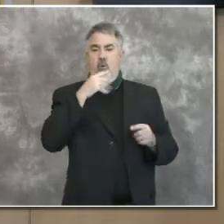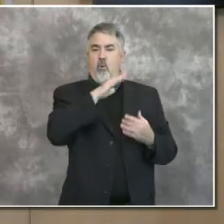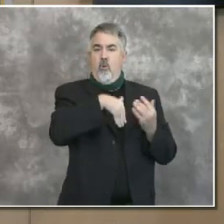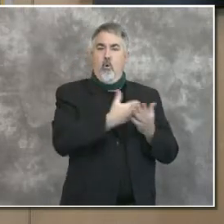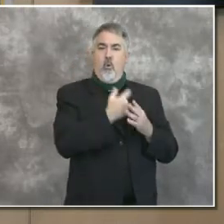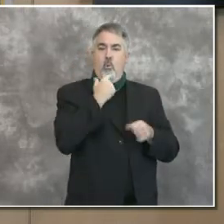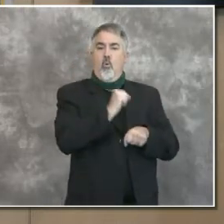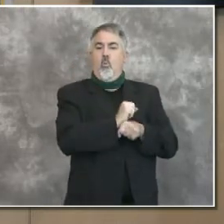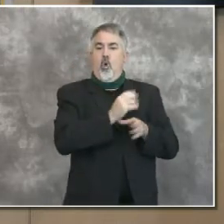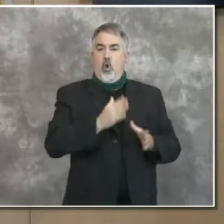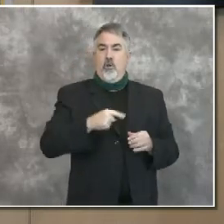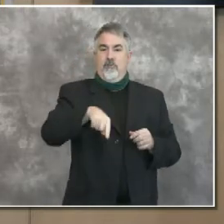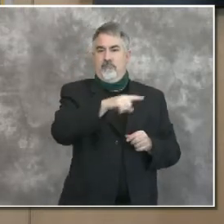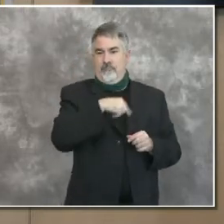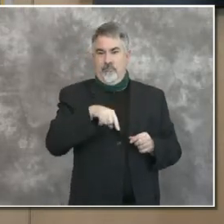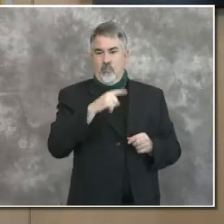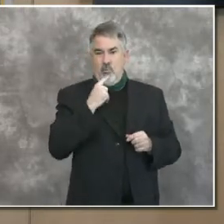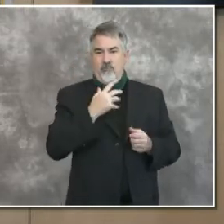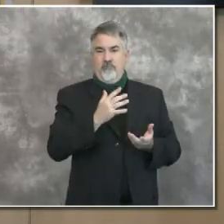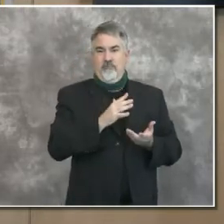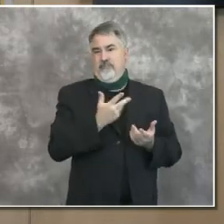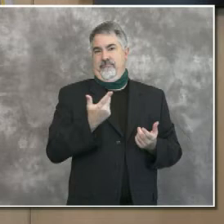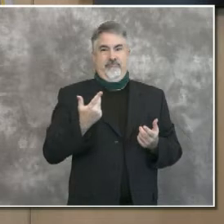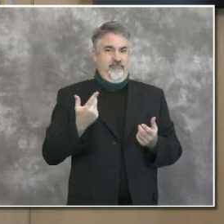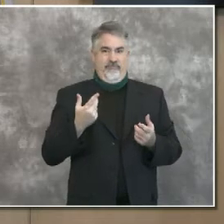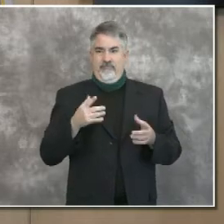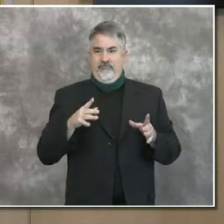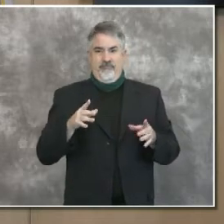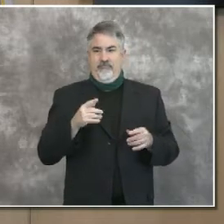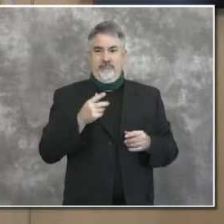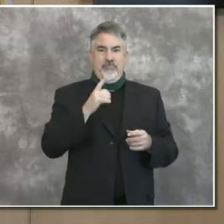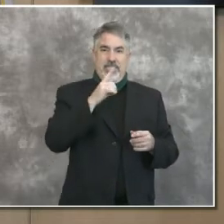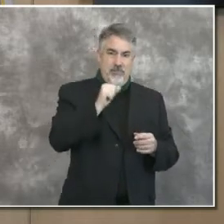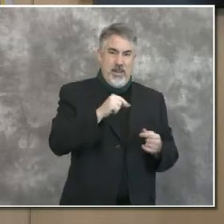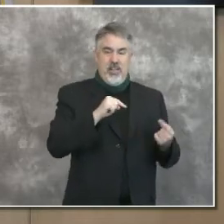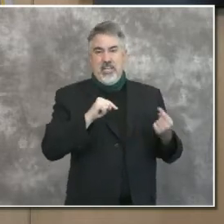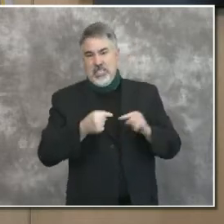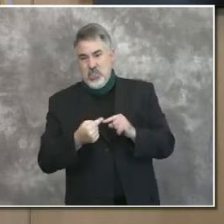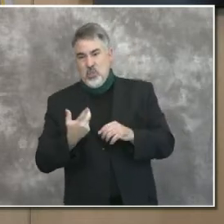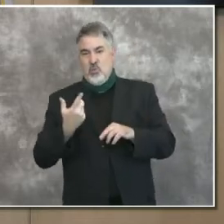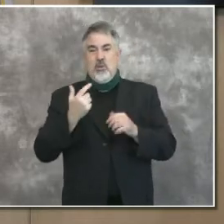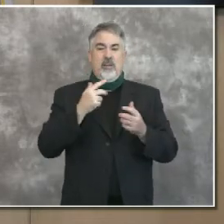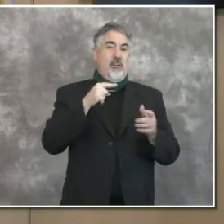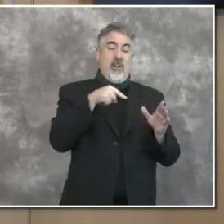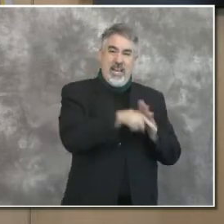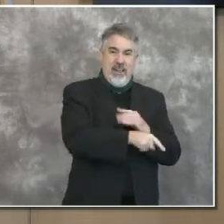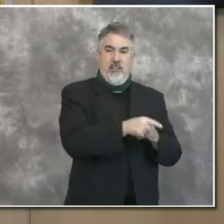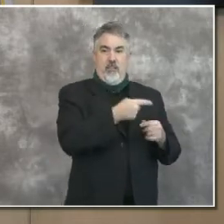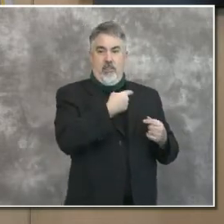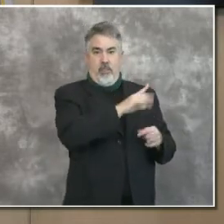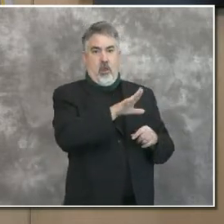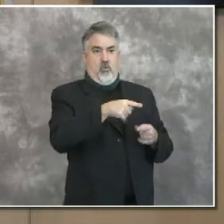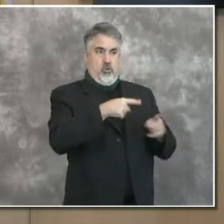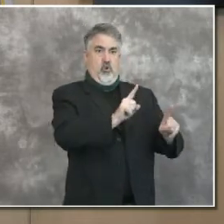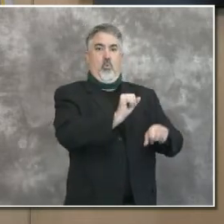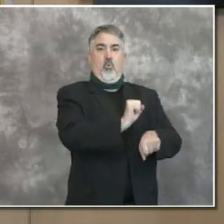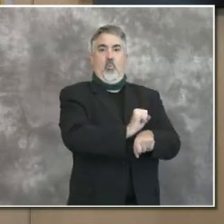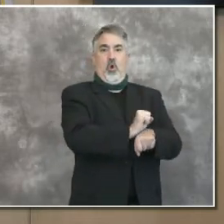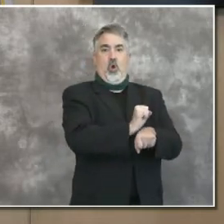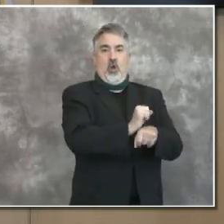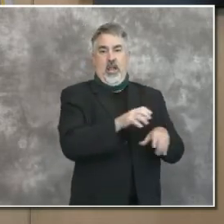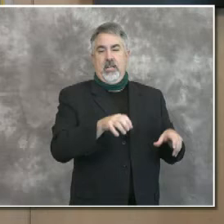sick, or killed while carrying out the duties of their job. We've seen stories from frontline healthcare workers who not only contracted but sadly died